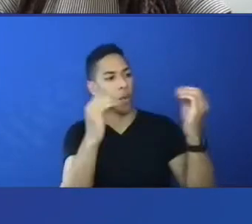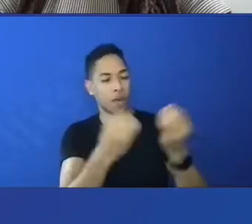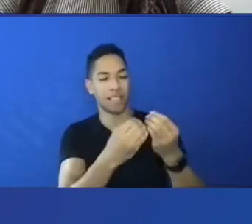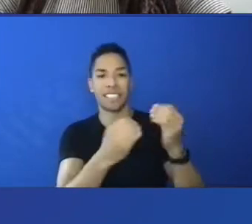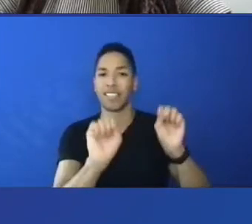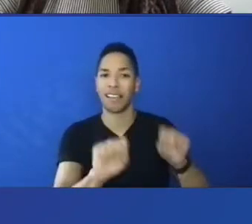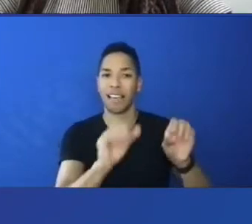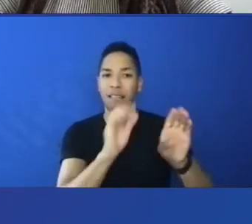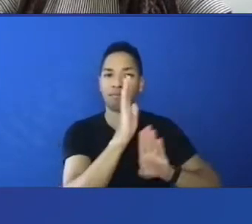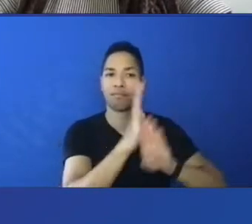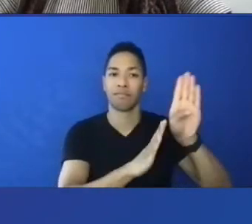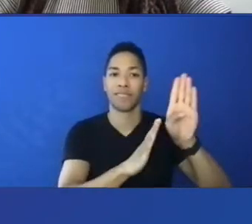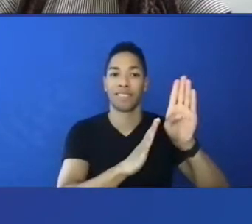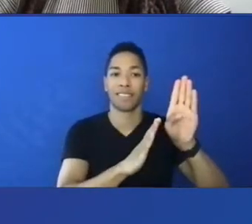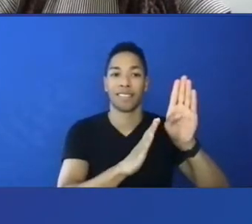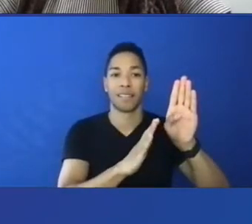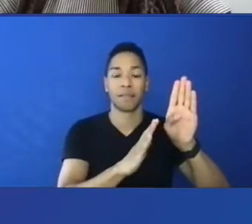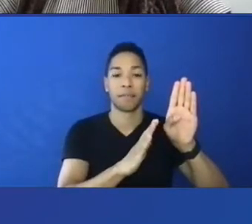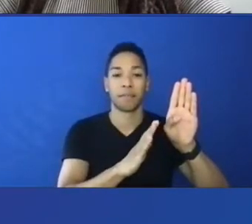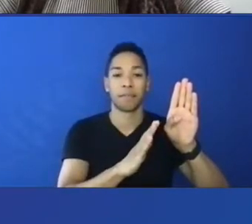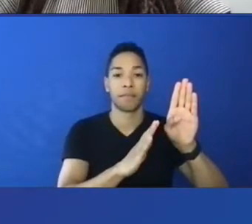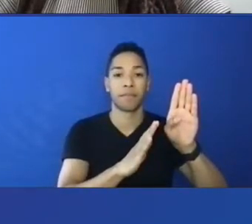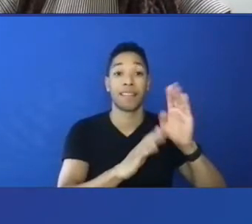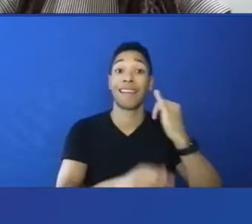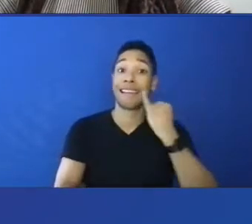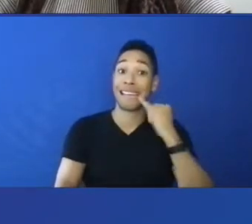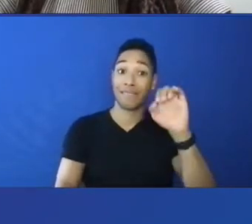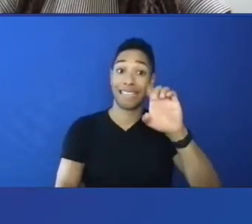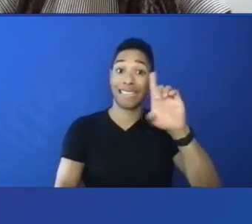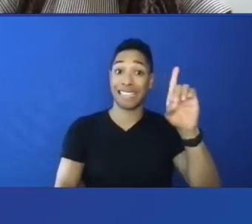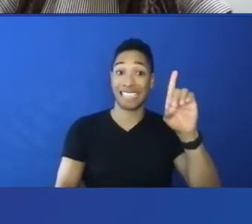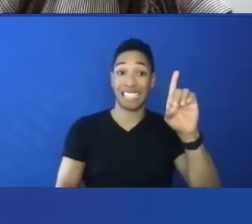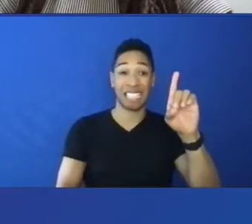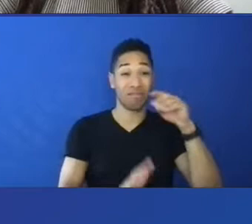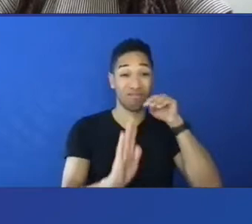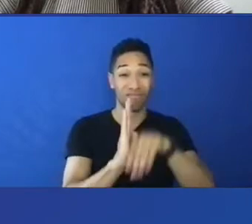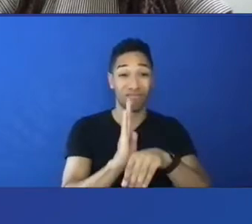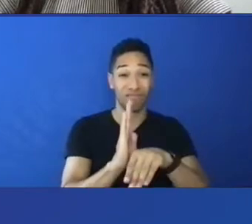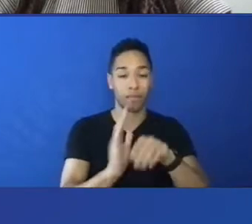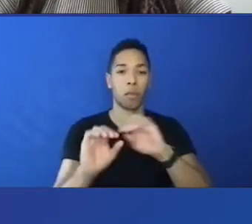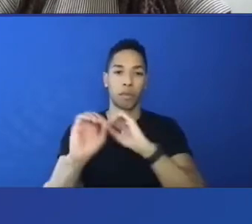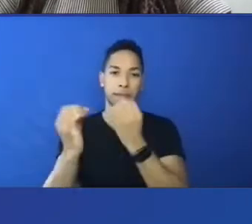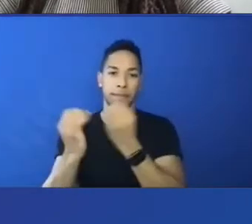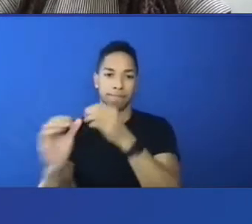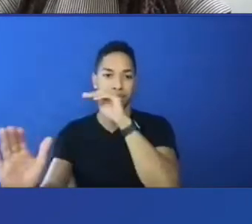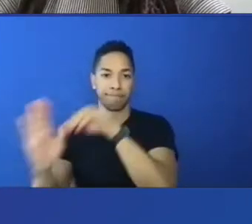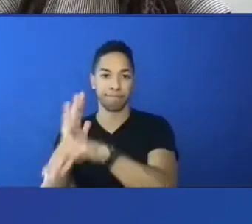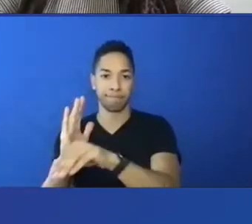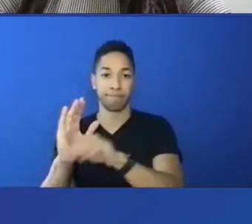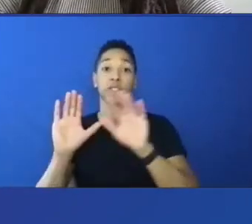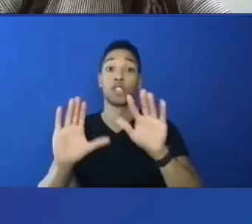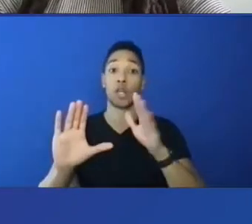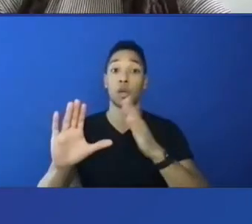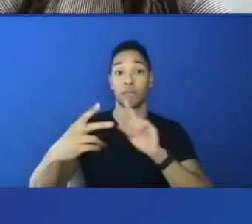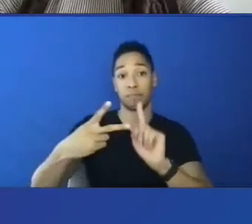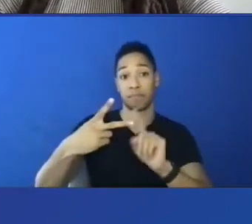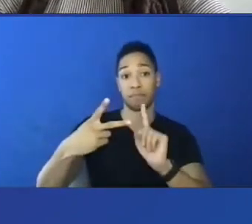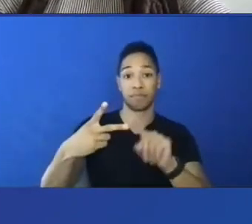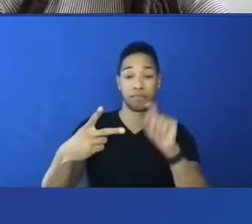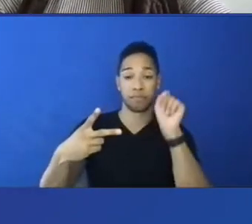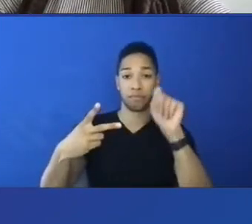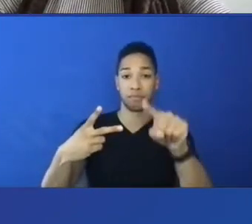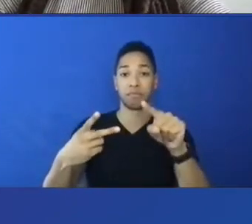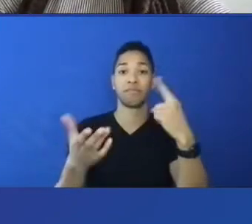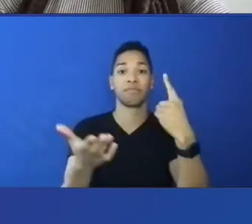You know, when the ED does not thrive, the organization does not thrive, clearly, right? So that leads to my second question. Let's talk a little